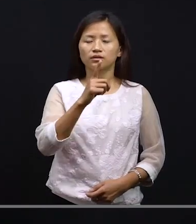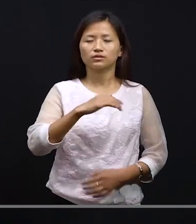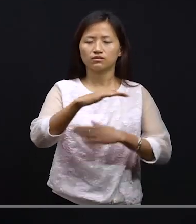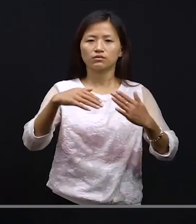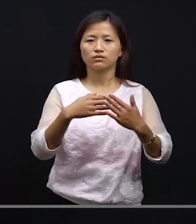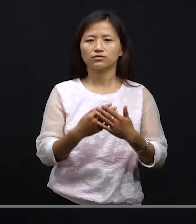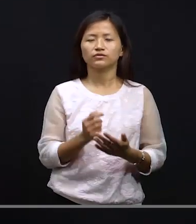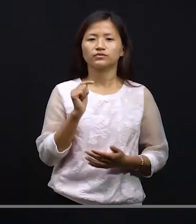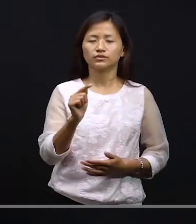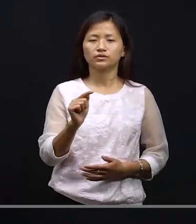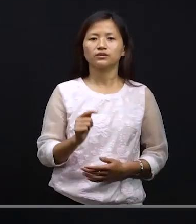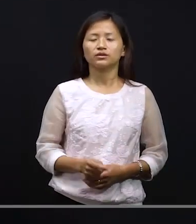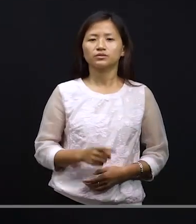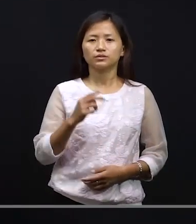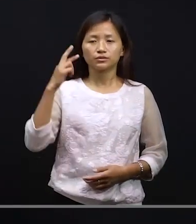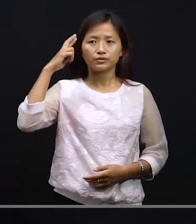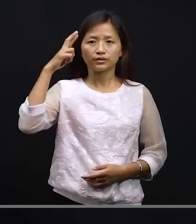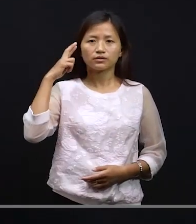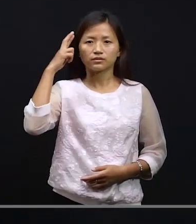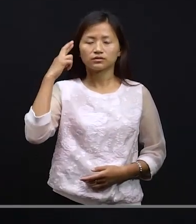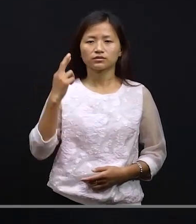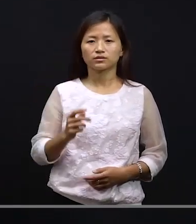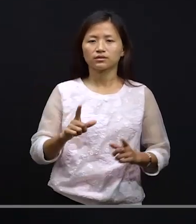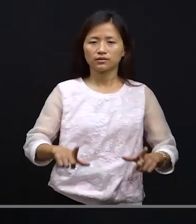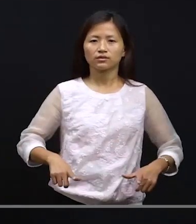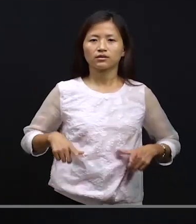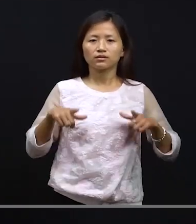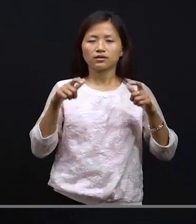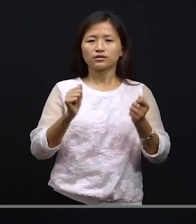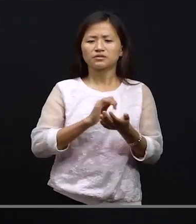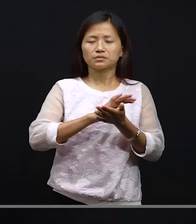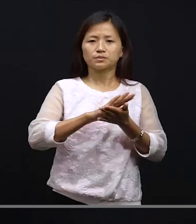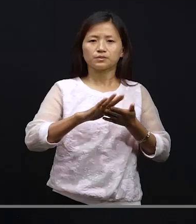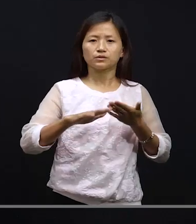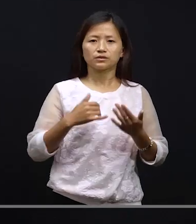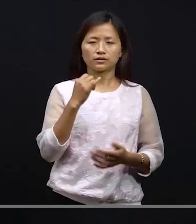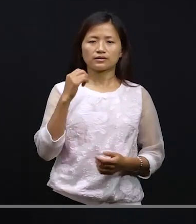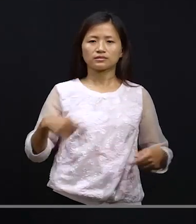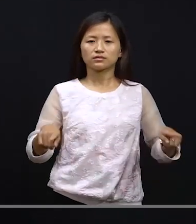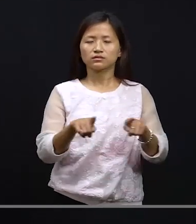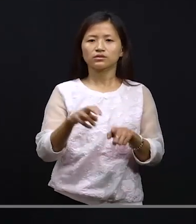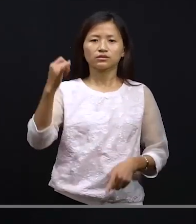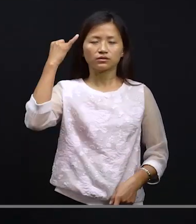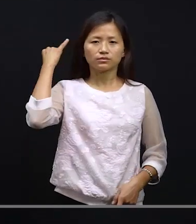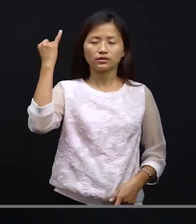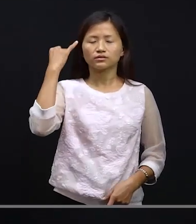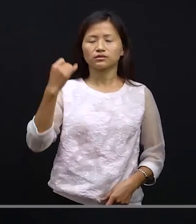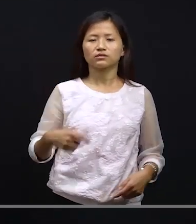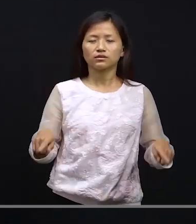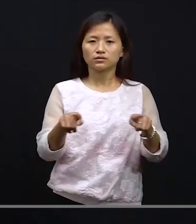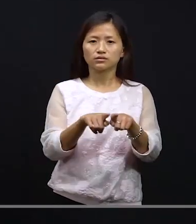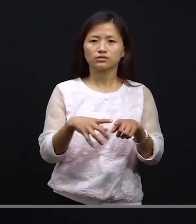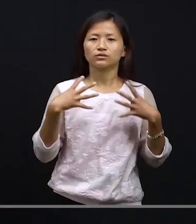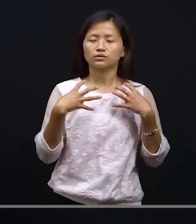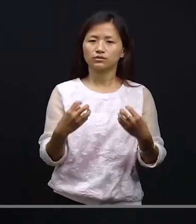and advising all of you to realize that life will not be as smooth as you imagined or as smooth as you want, but